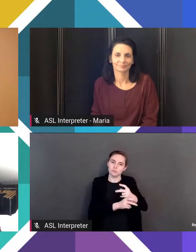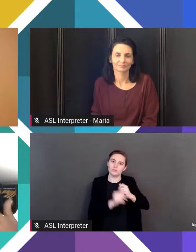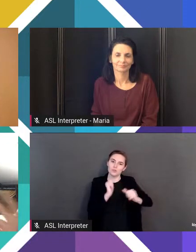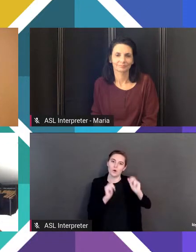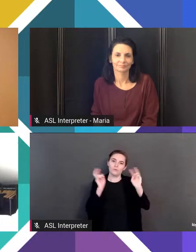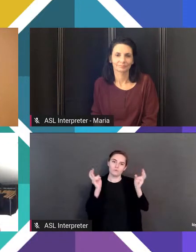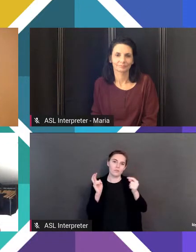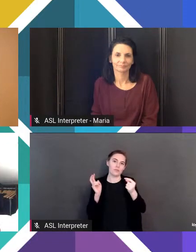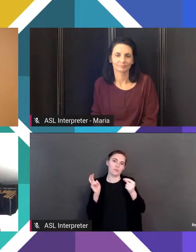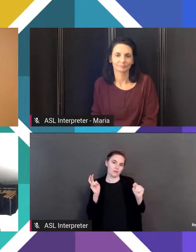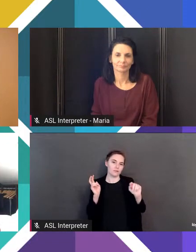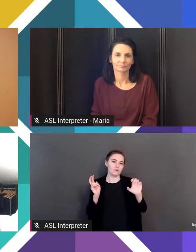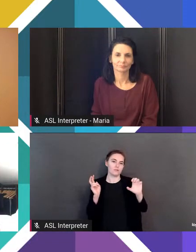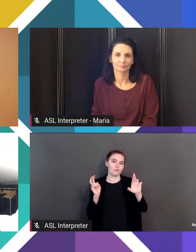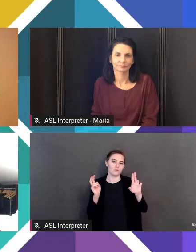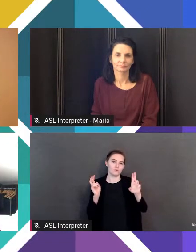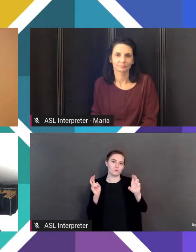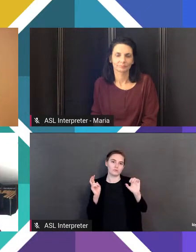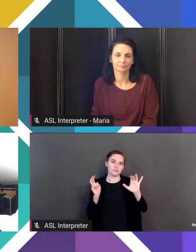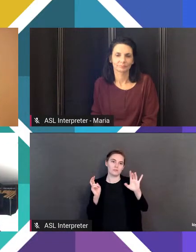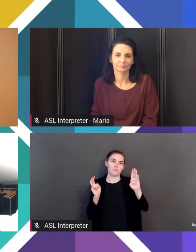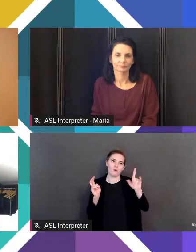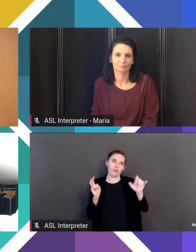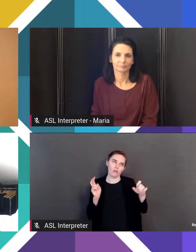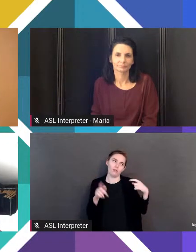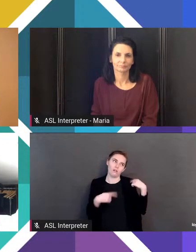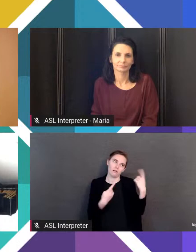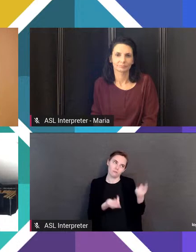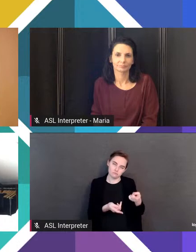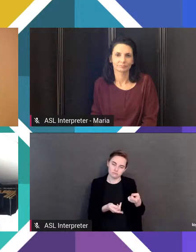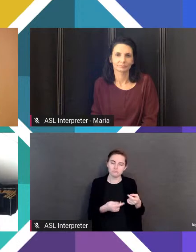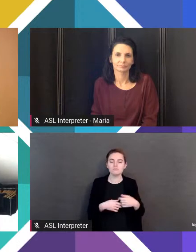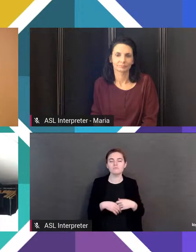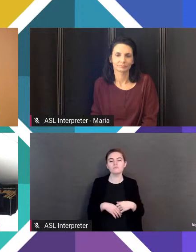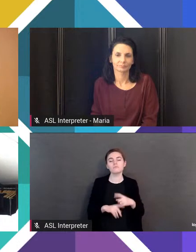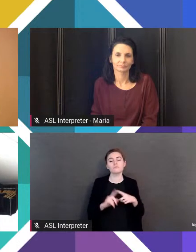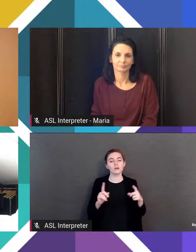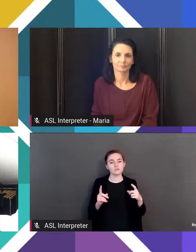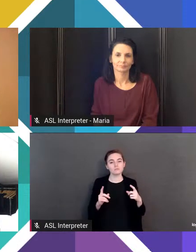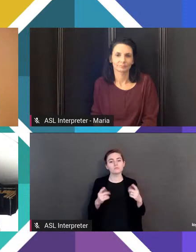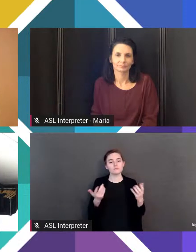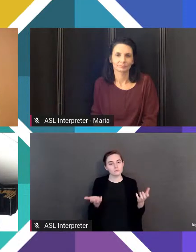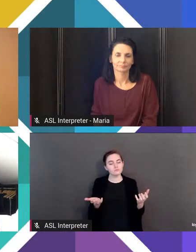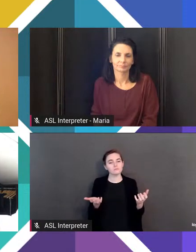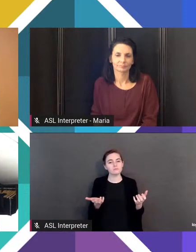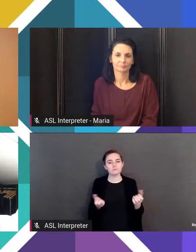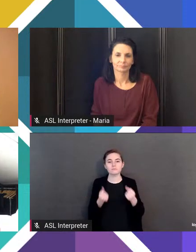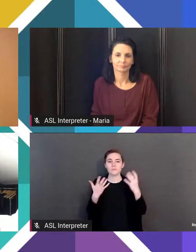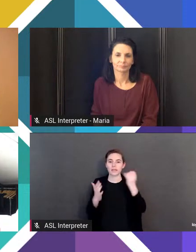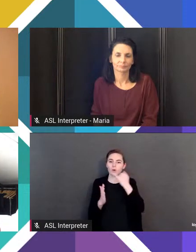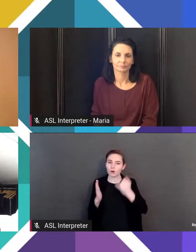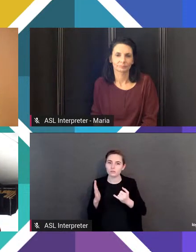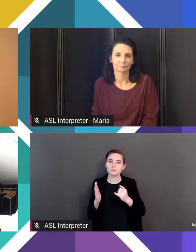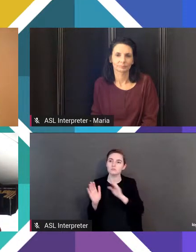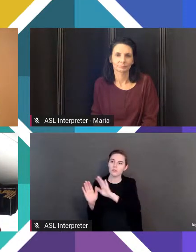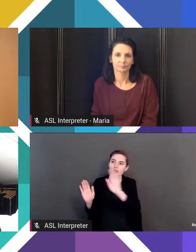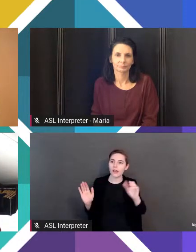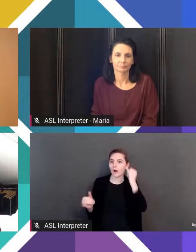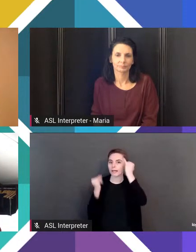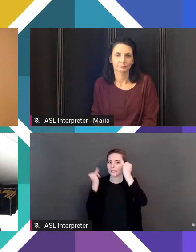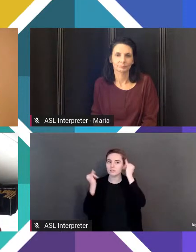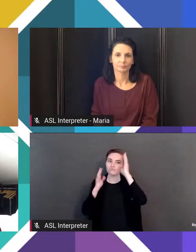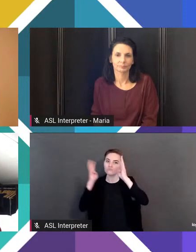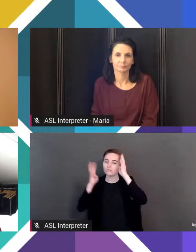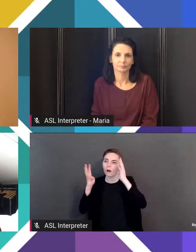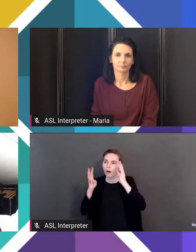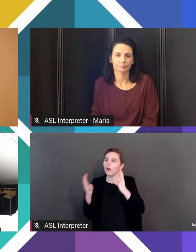But then there's opportunities where we have artists coming to us with ideas and we're like, yes, we're going to run with this and we're going to make something like Black Trans